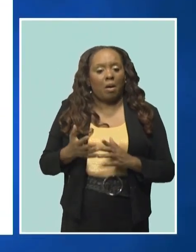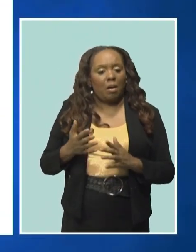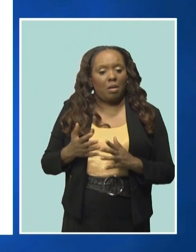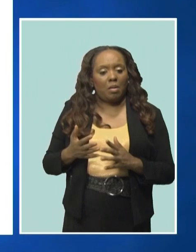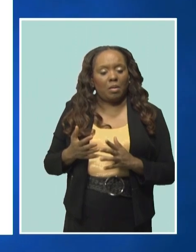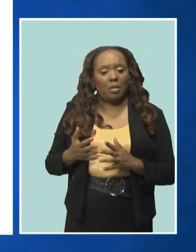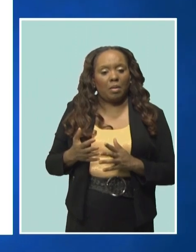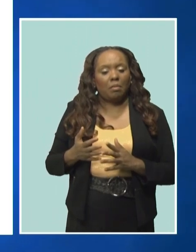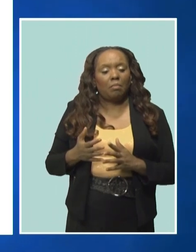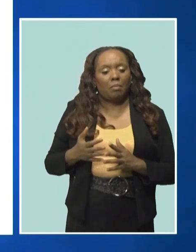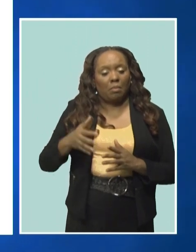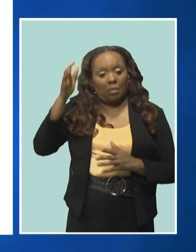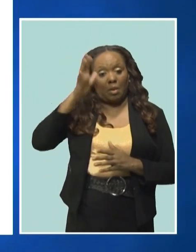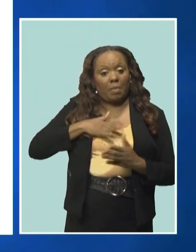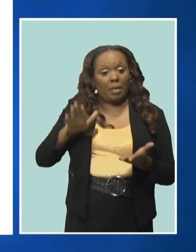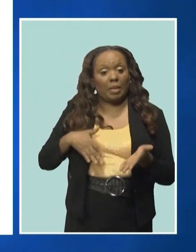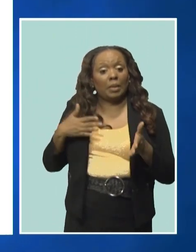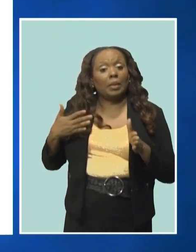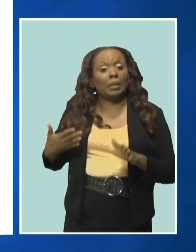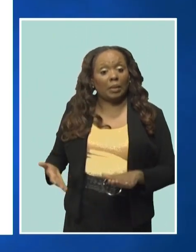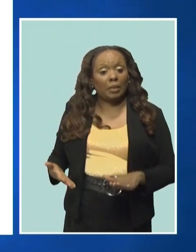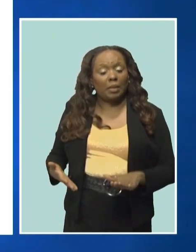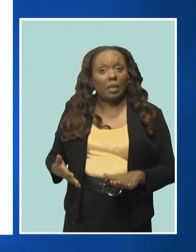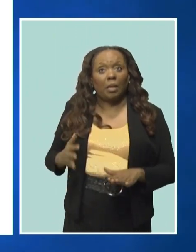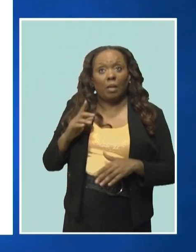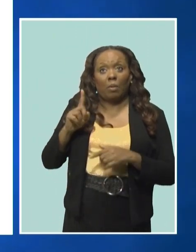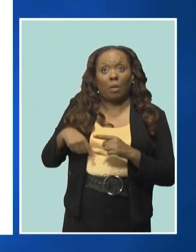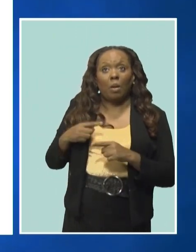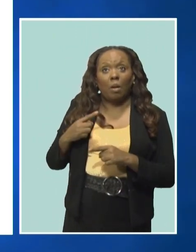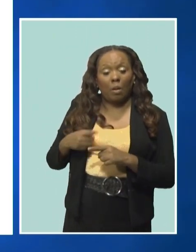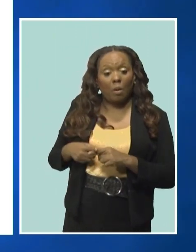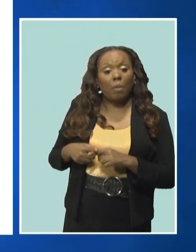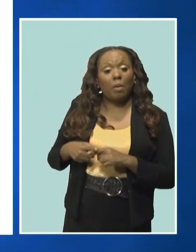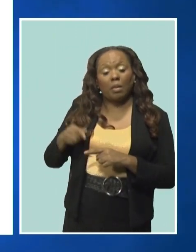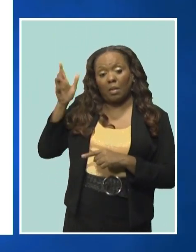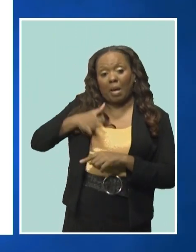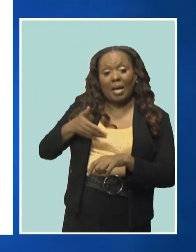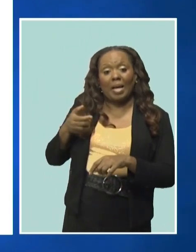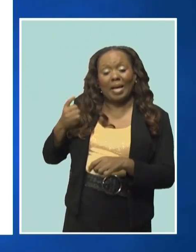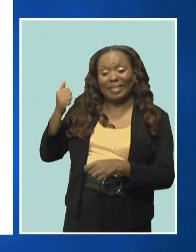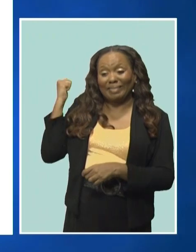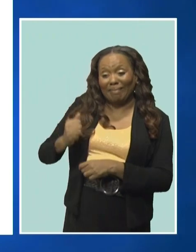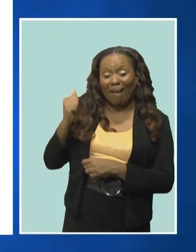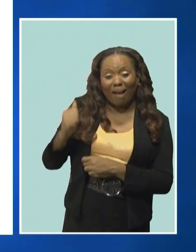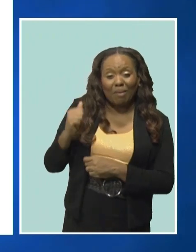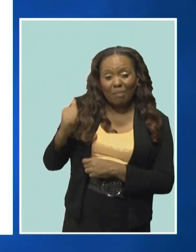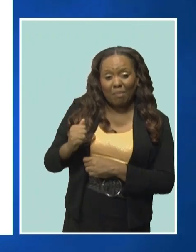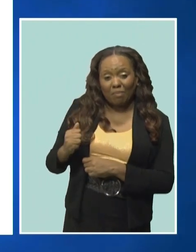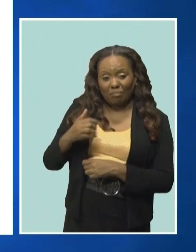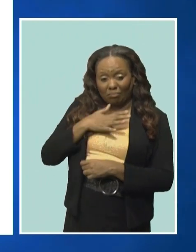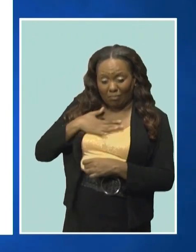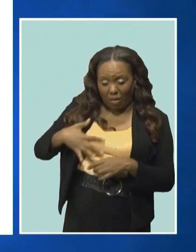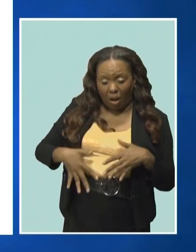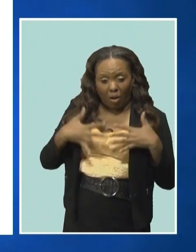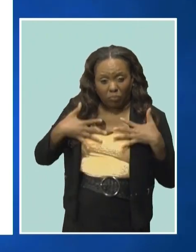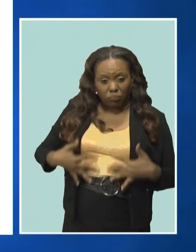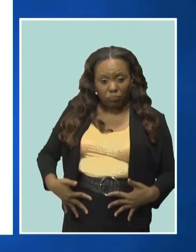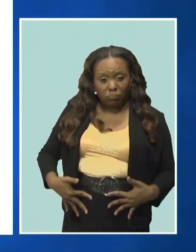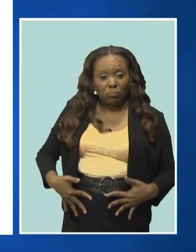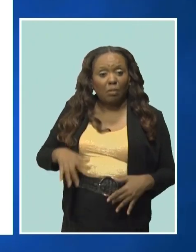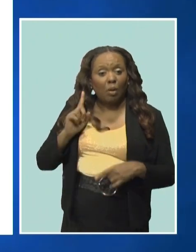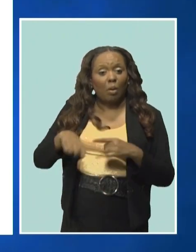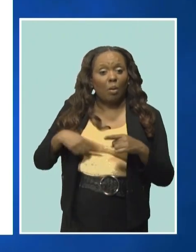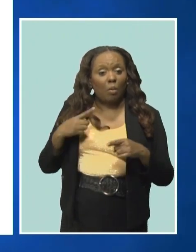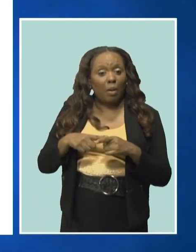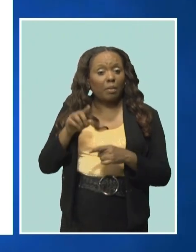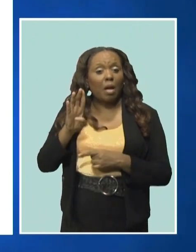Department. The victim, Babb, reportedly succumbed to his injuries after being stabbed numerous times while at a bar and a residence